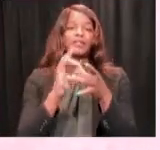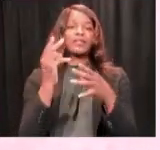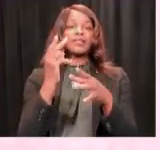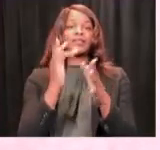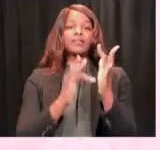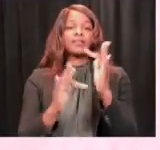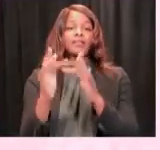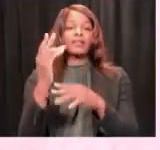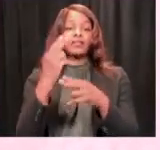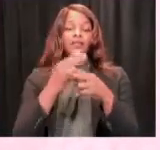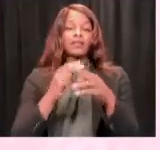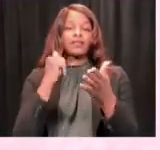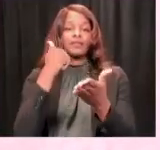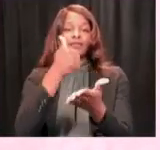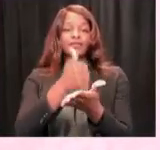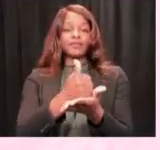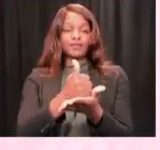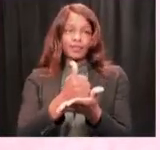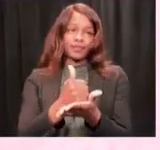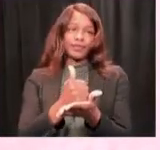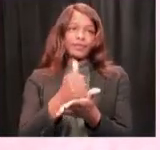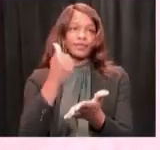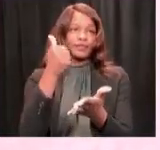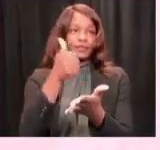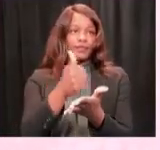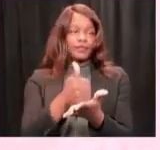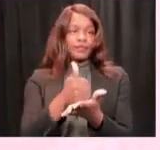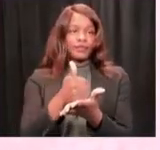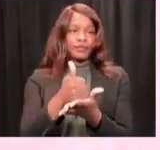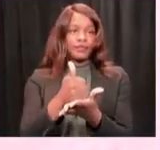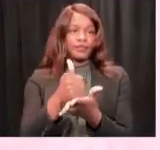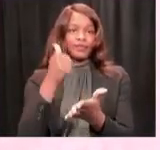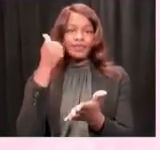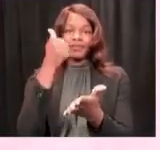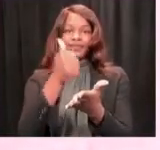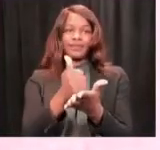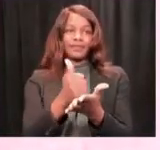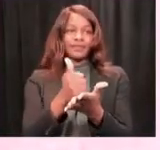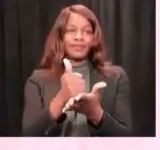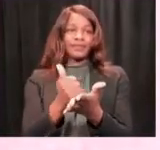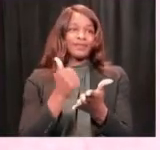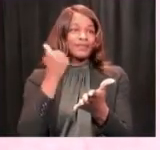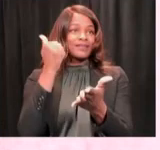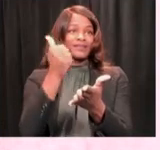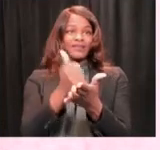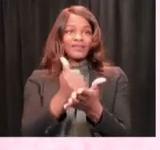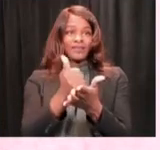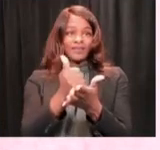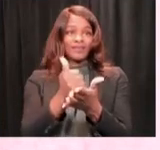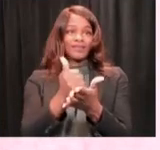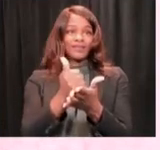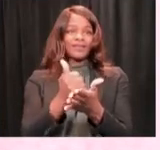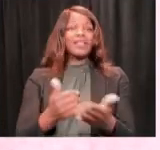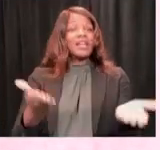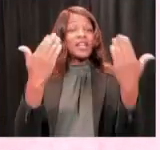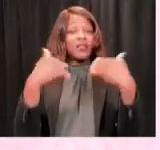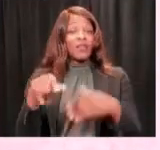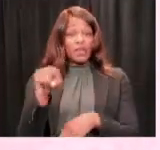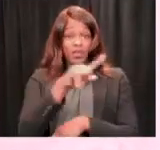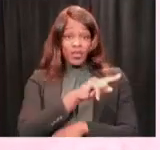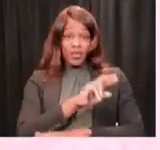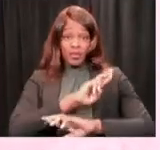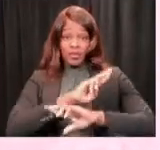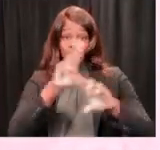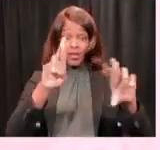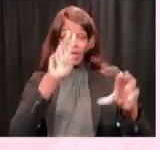name. Amen. Amen. Amen. Amen. Come on, anybody willing to